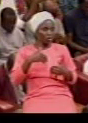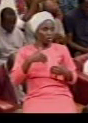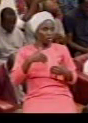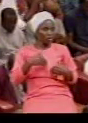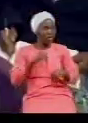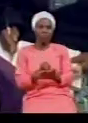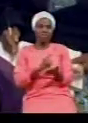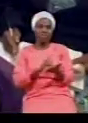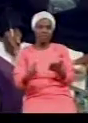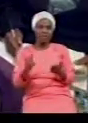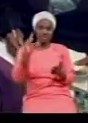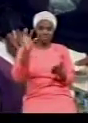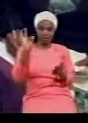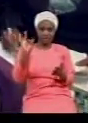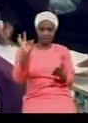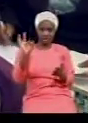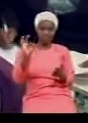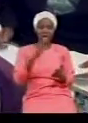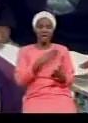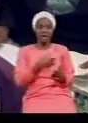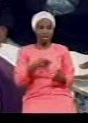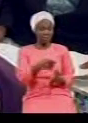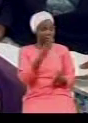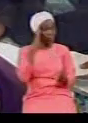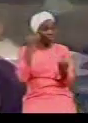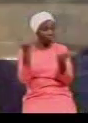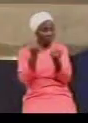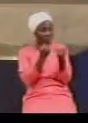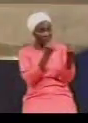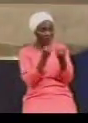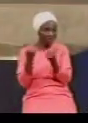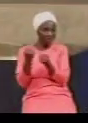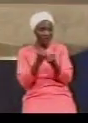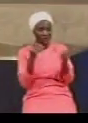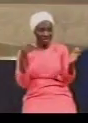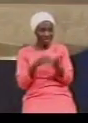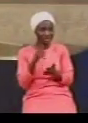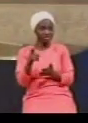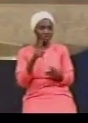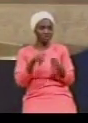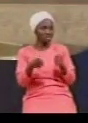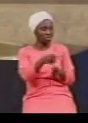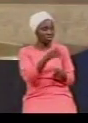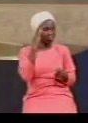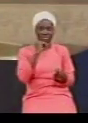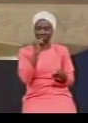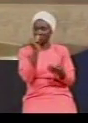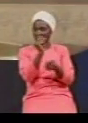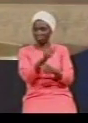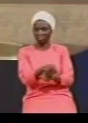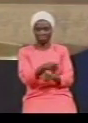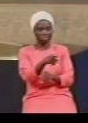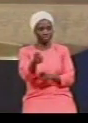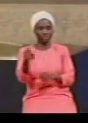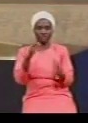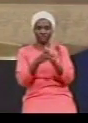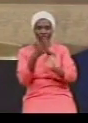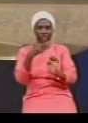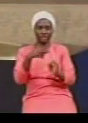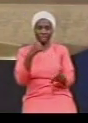19, and they shall fight against thee, but they shall not prevail against